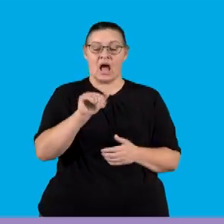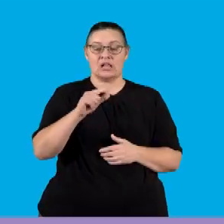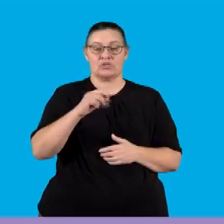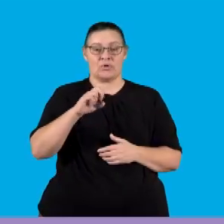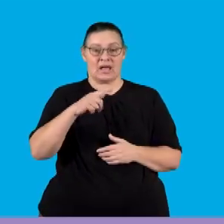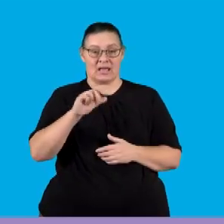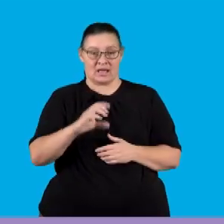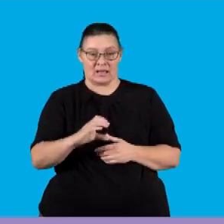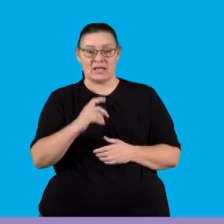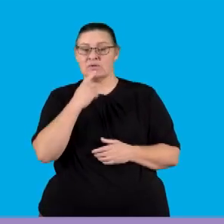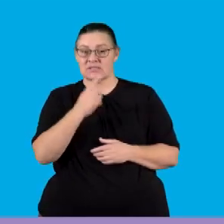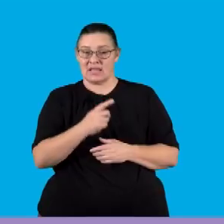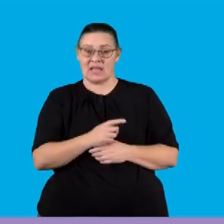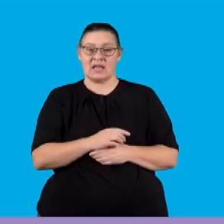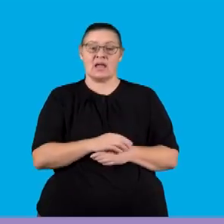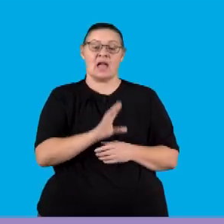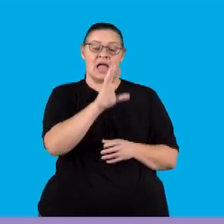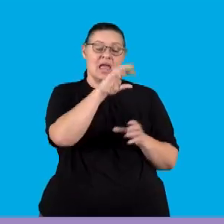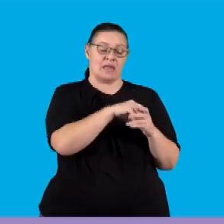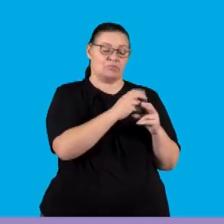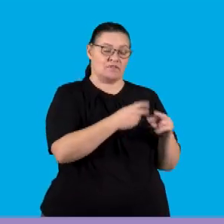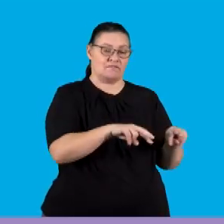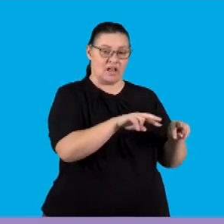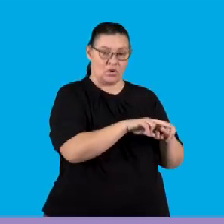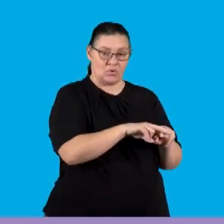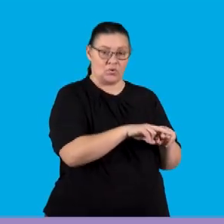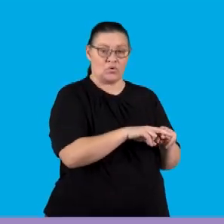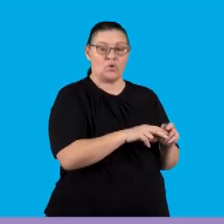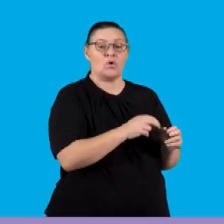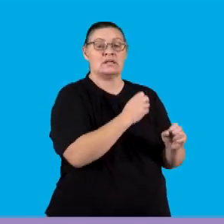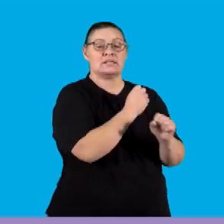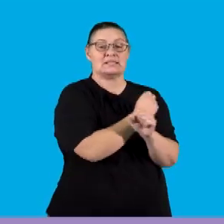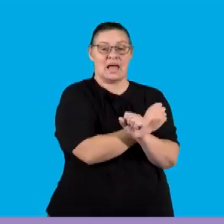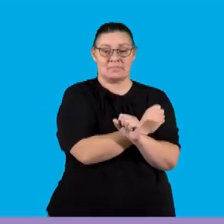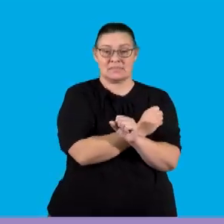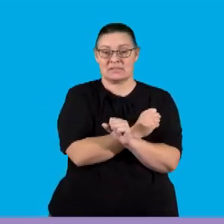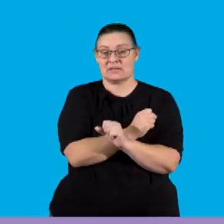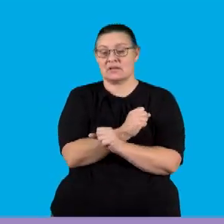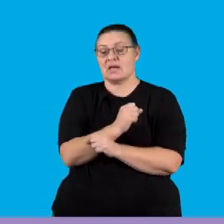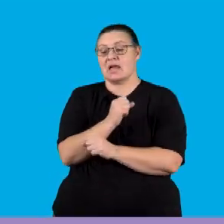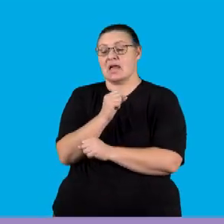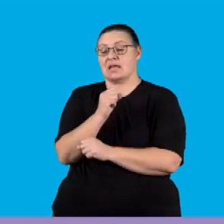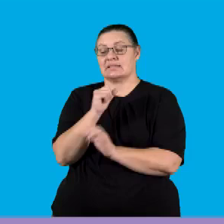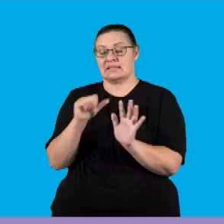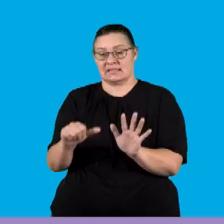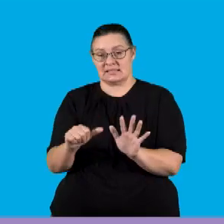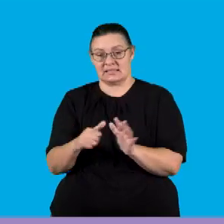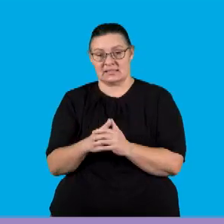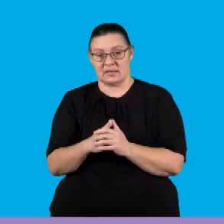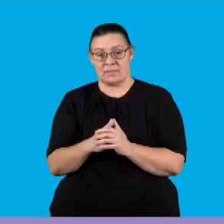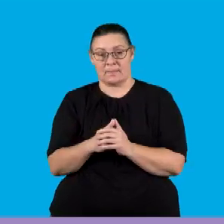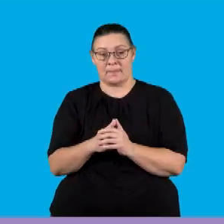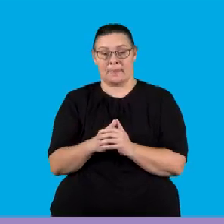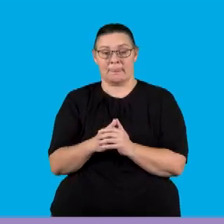in an algebraic form, we would just say that the input value is multiplied by 6, which